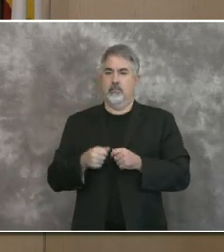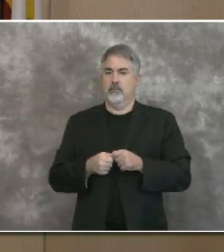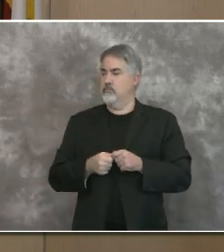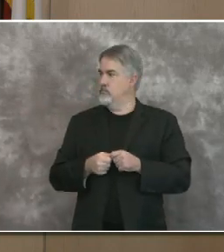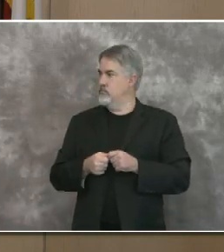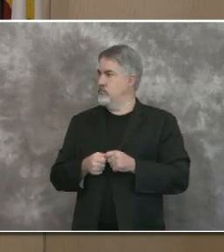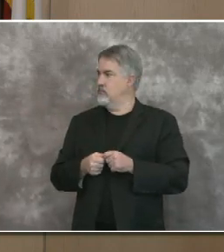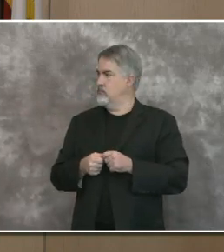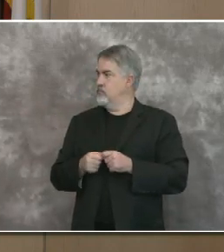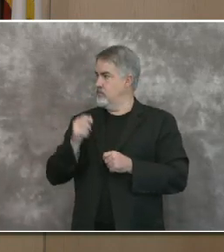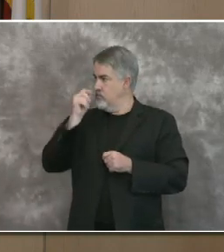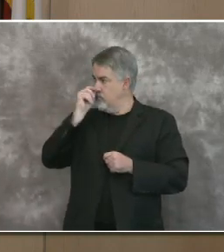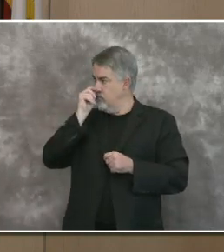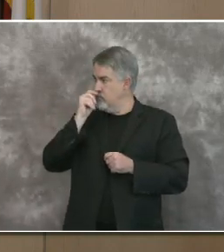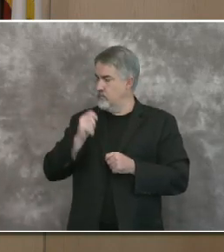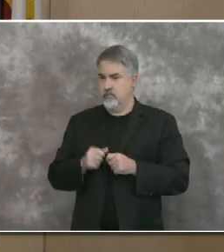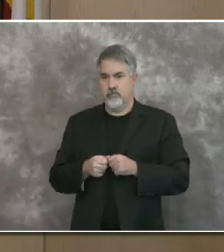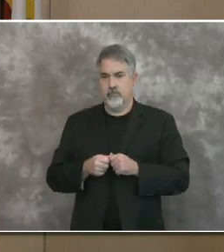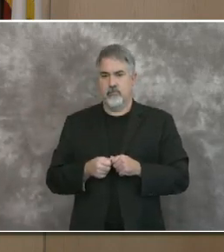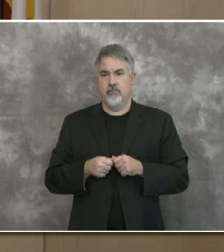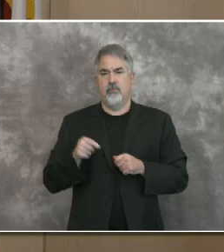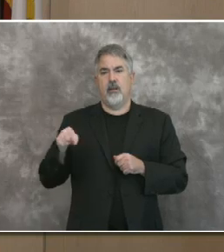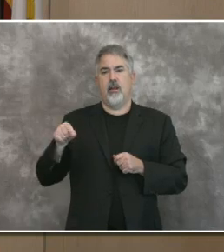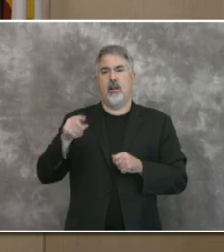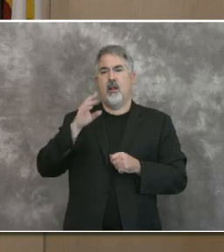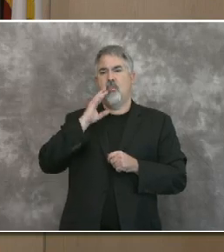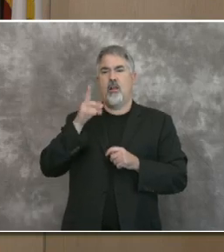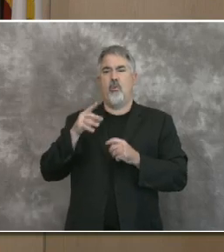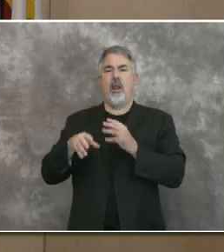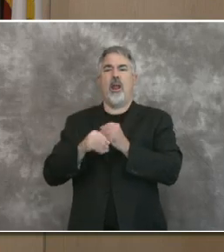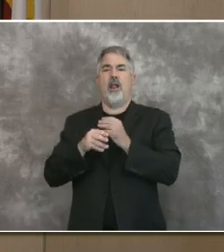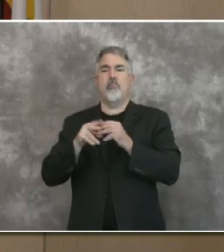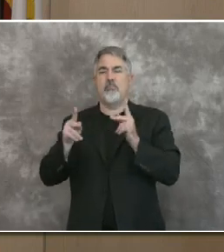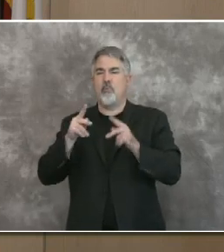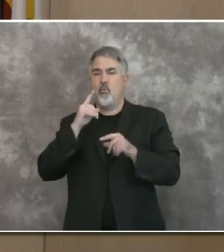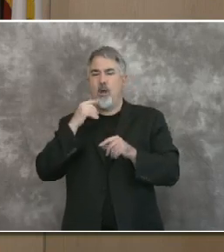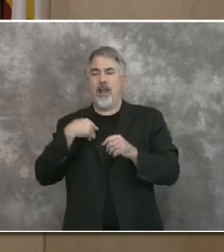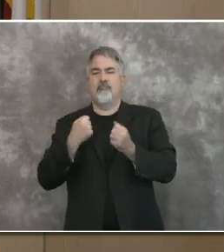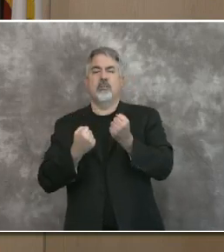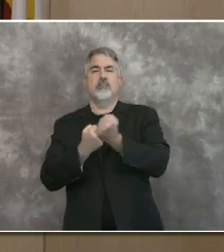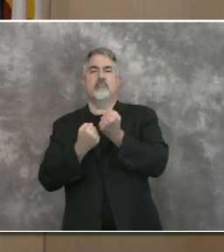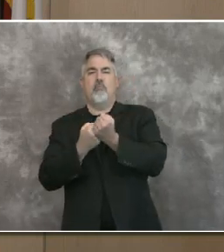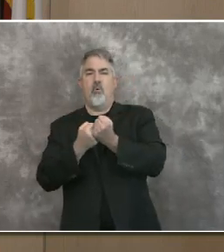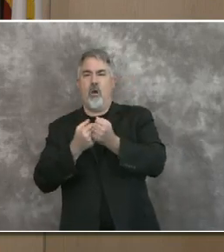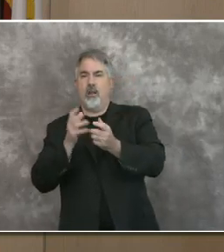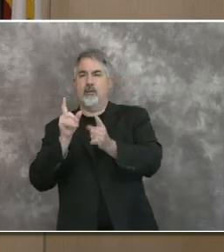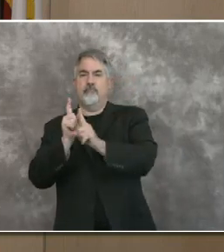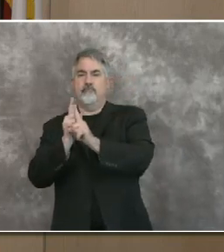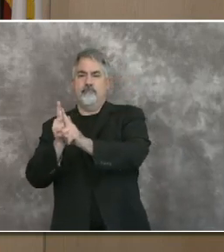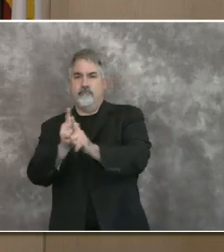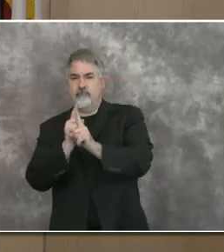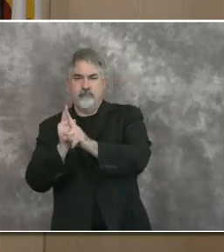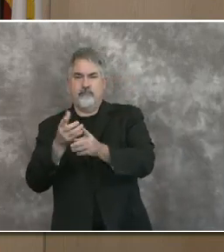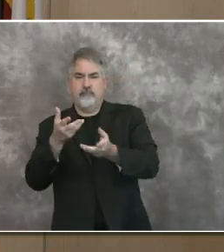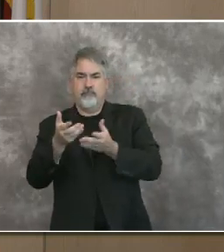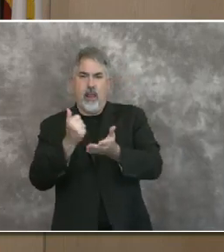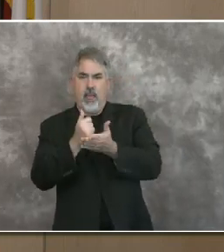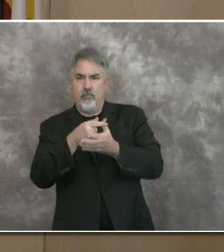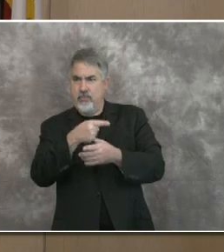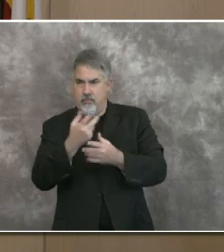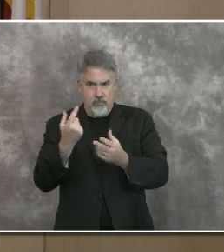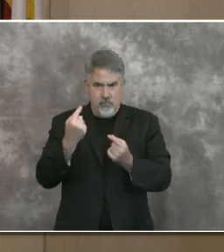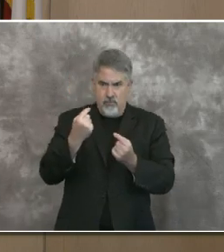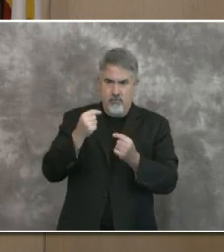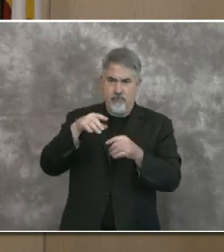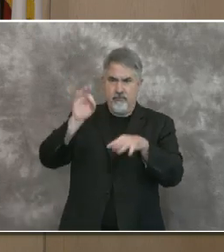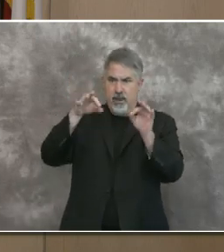to working to do that, so that we have that additional support to go out and find